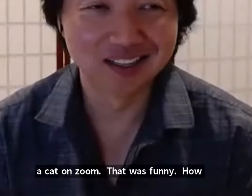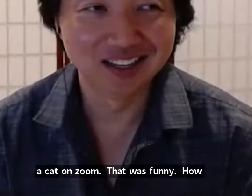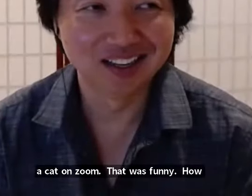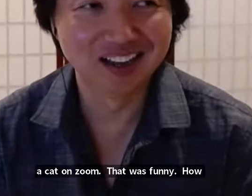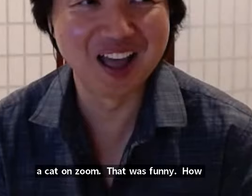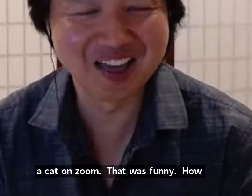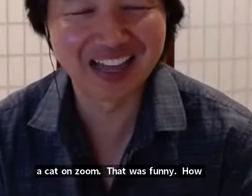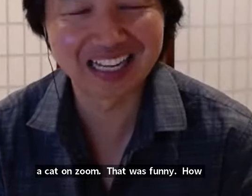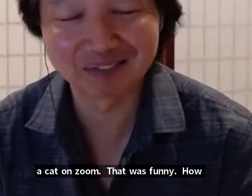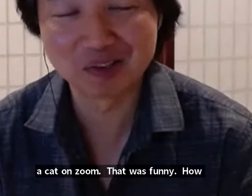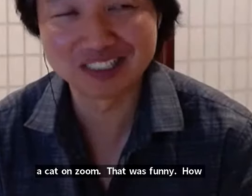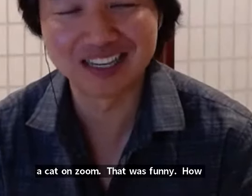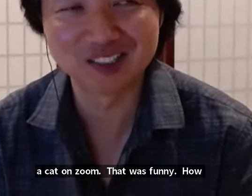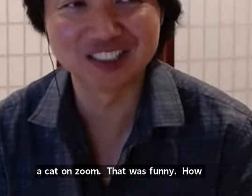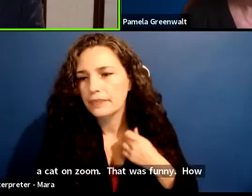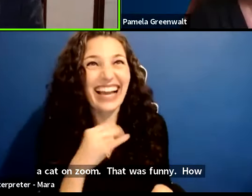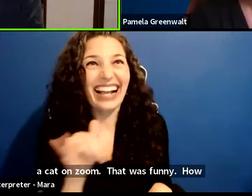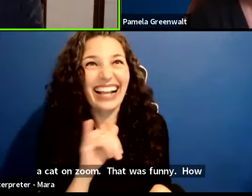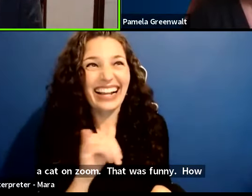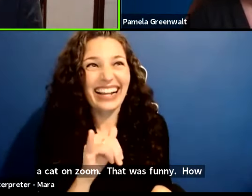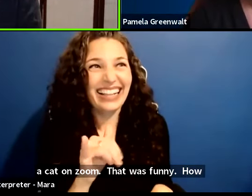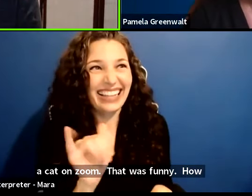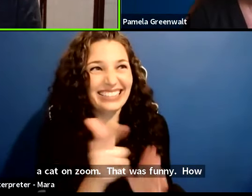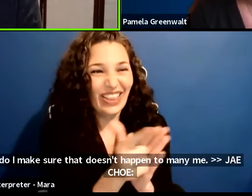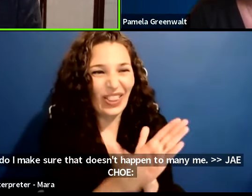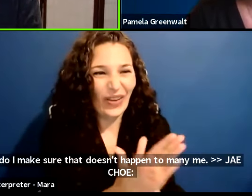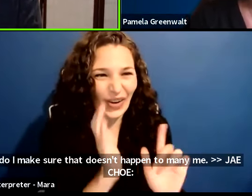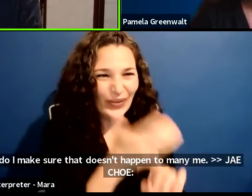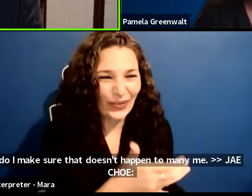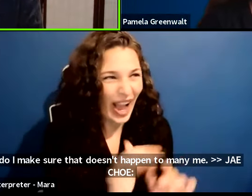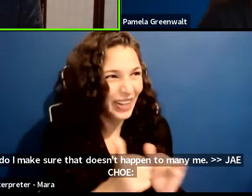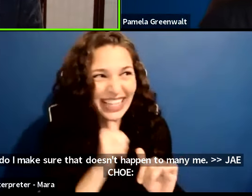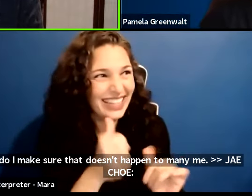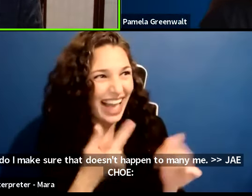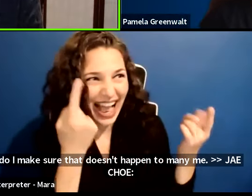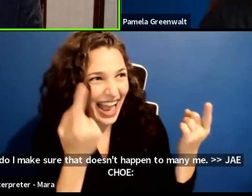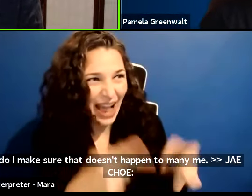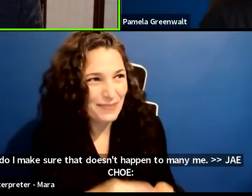question. Yeah, that got everyone's attention, didn't it?